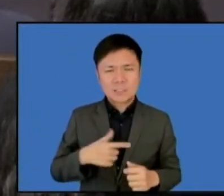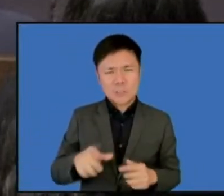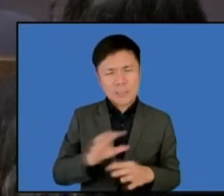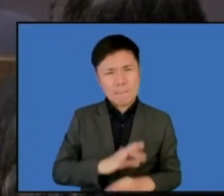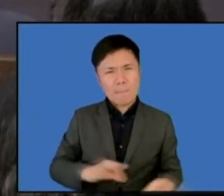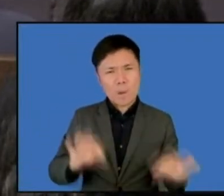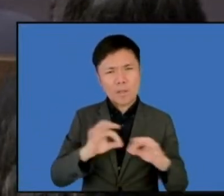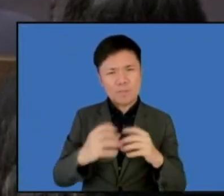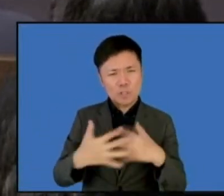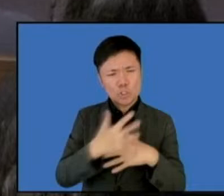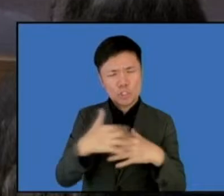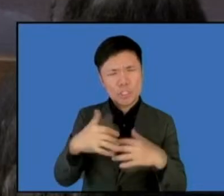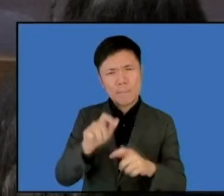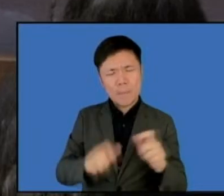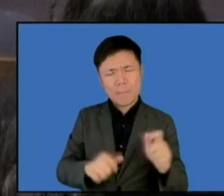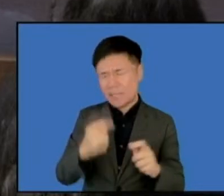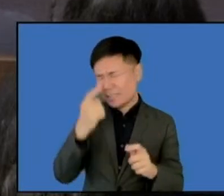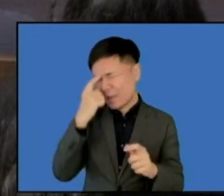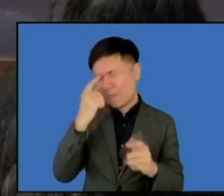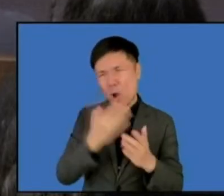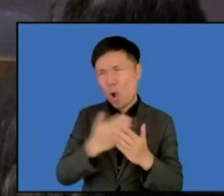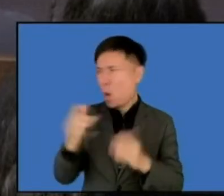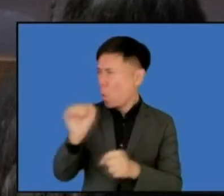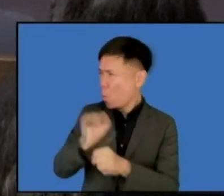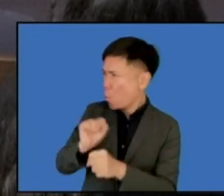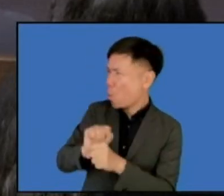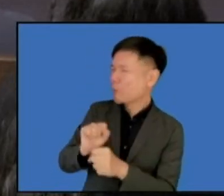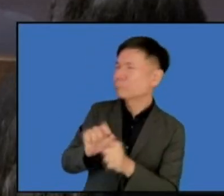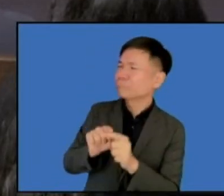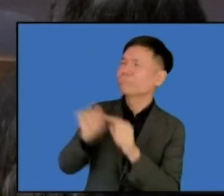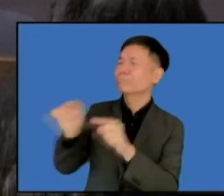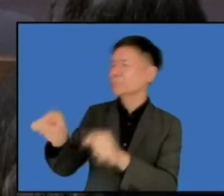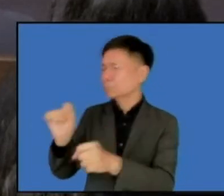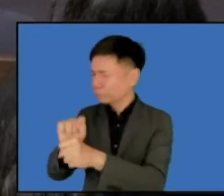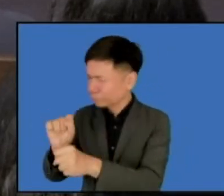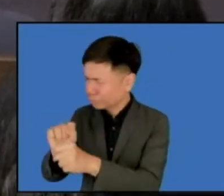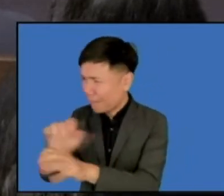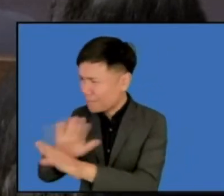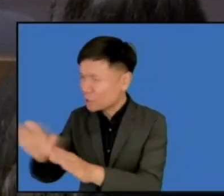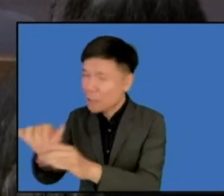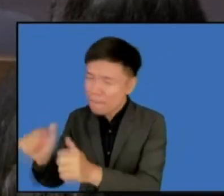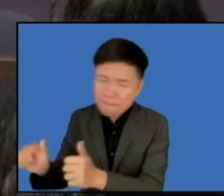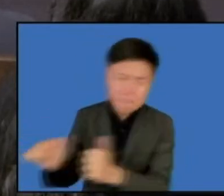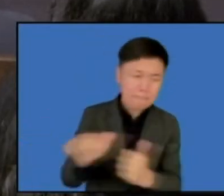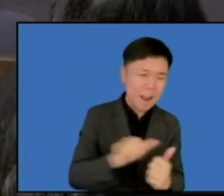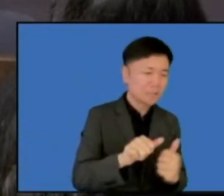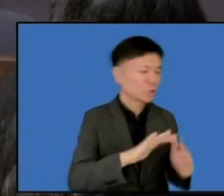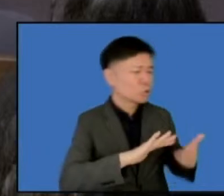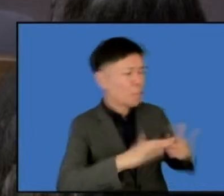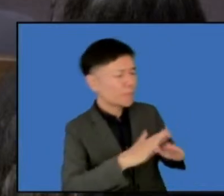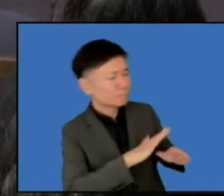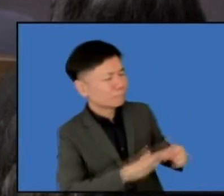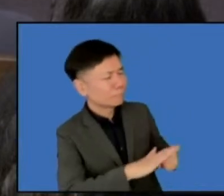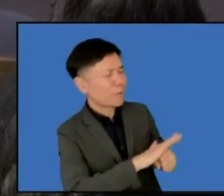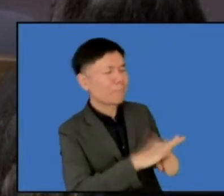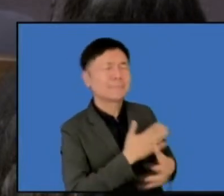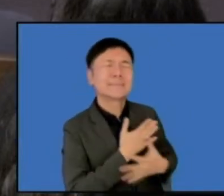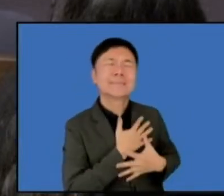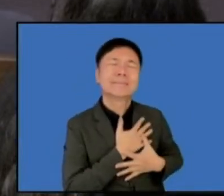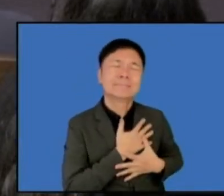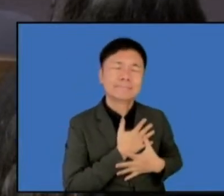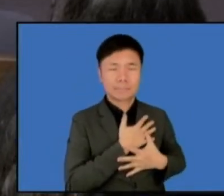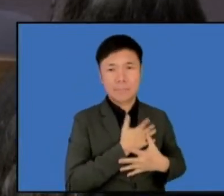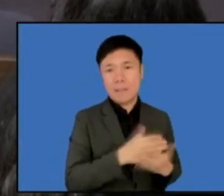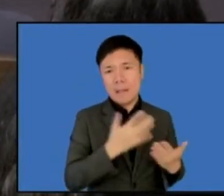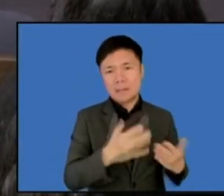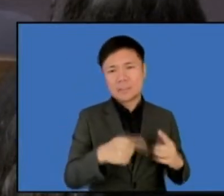peoples, as many who are working overseas are hoping to one day be able to go back to their communities. The lack of data disaggregation by